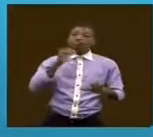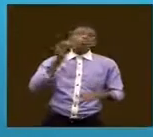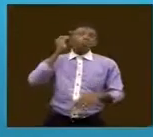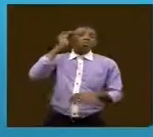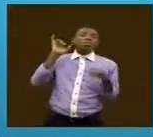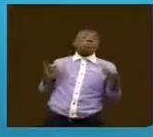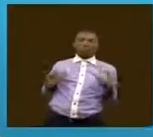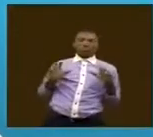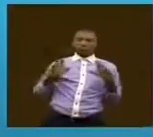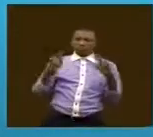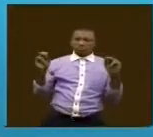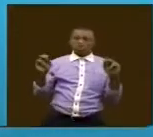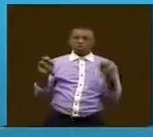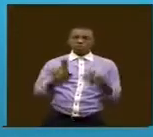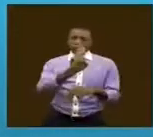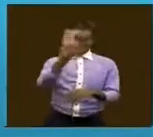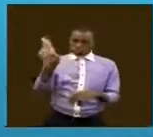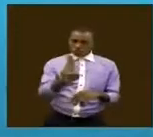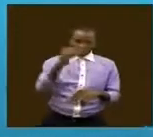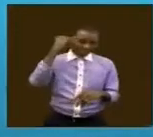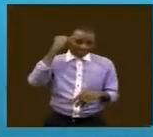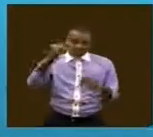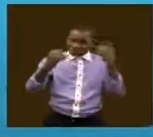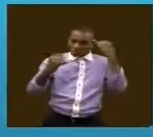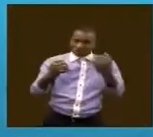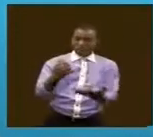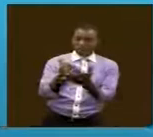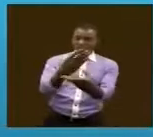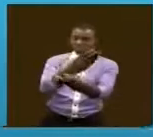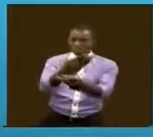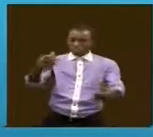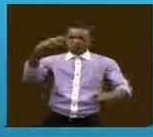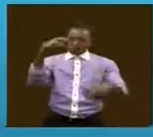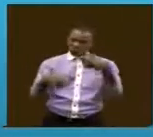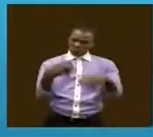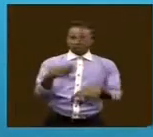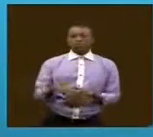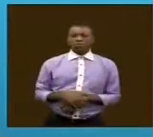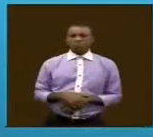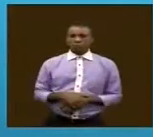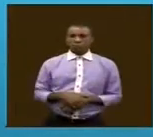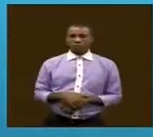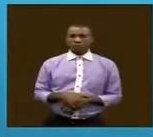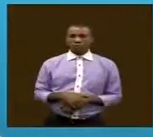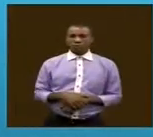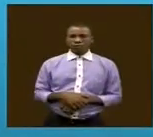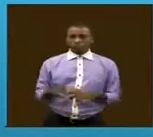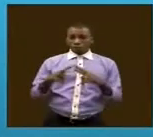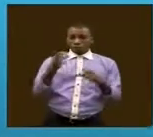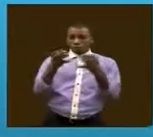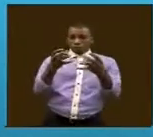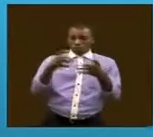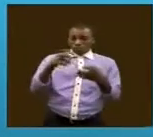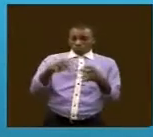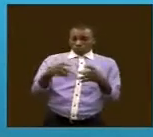We apply scientific knowledge in order to solve problems. And before we'll be able to solve